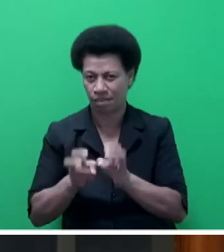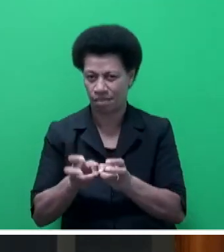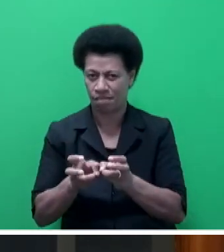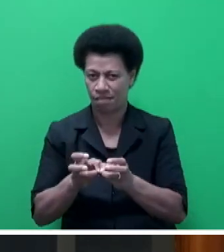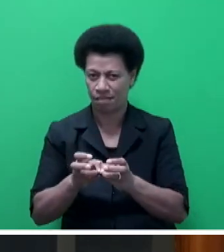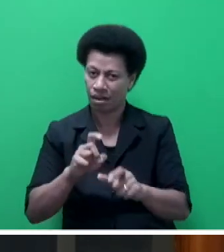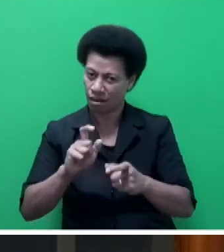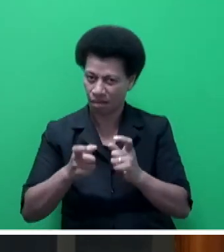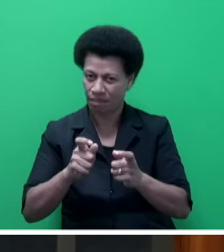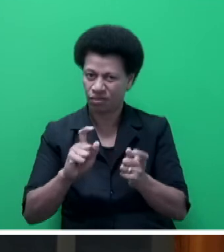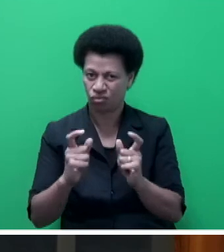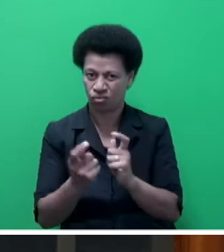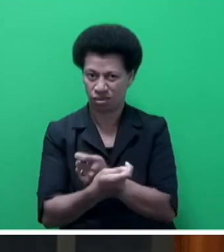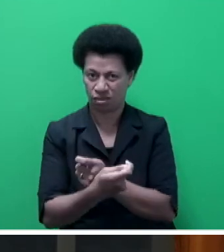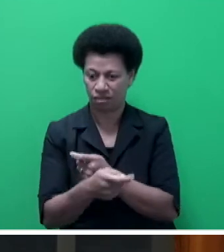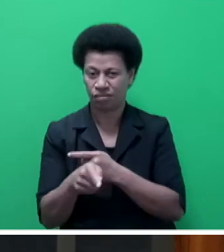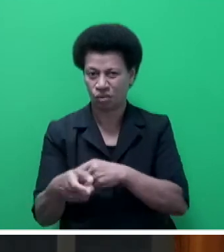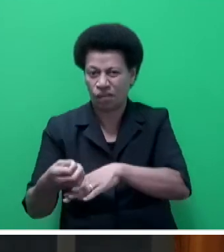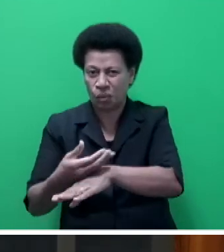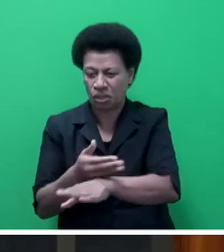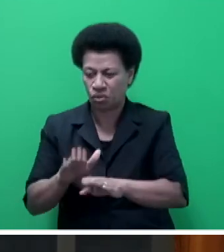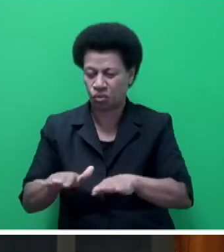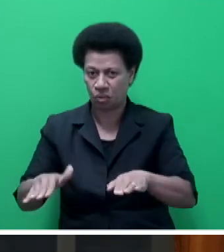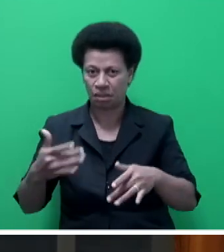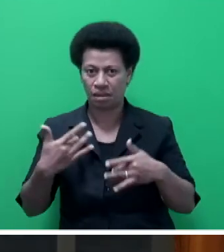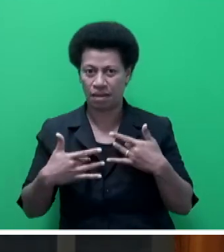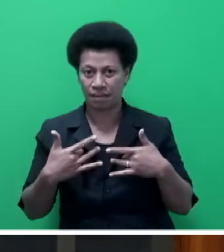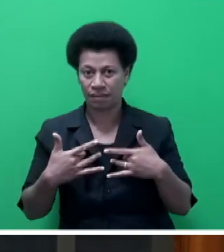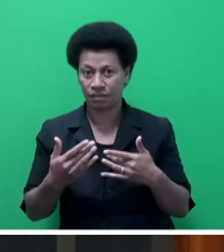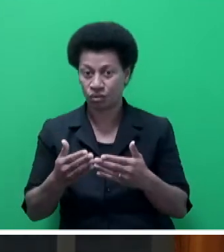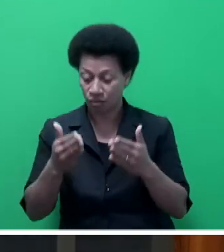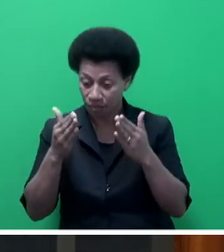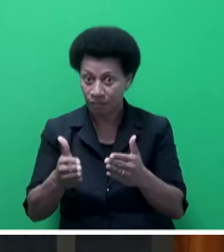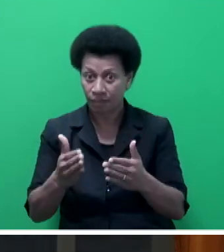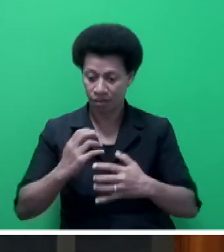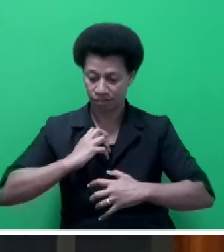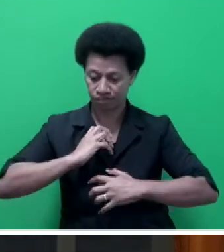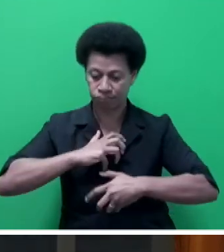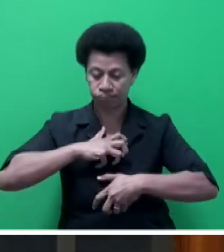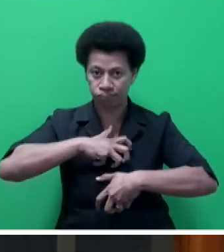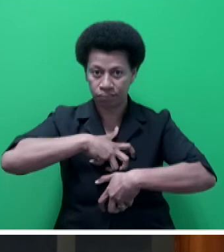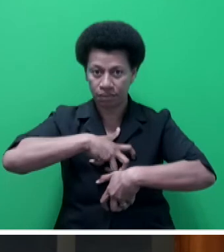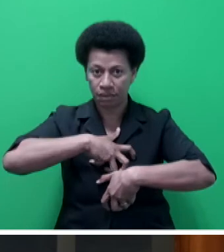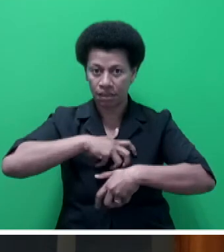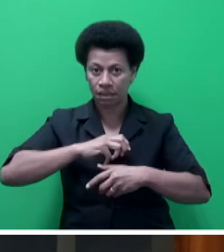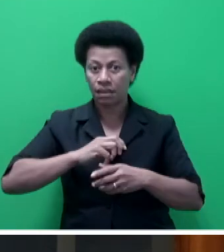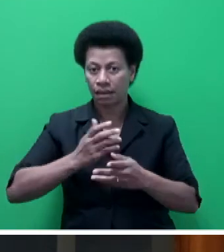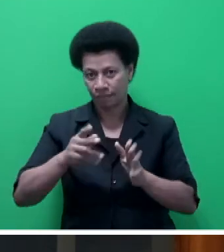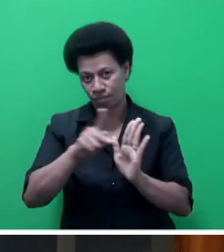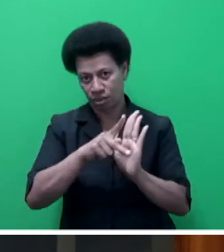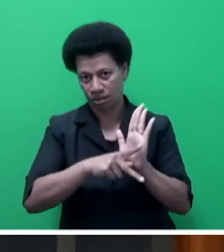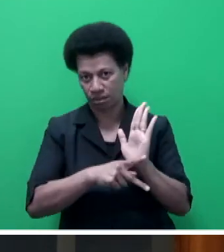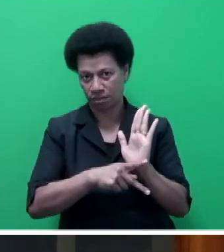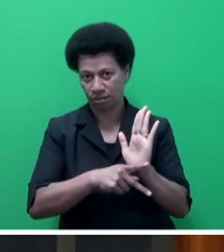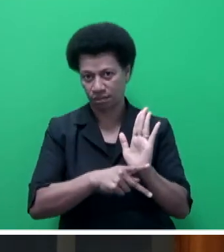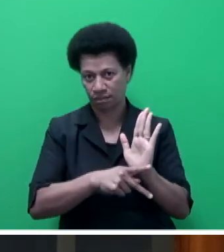using states to place it to the center of climate change adaptation and mitigation policies. Mr.